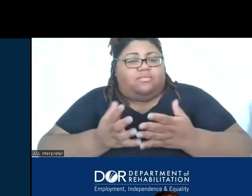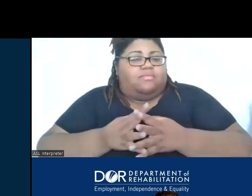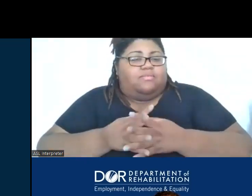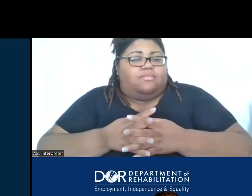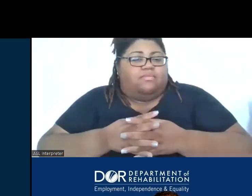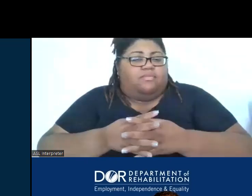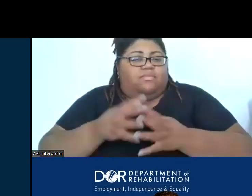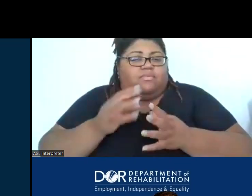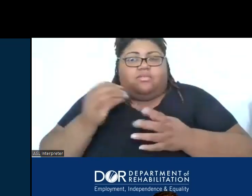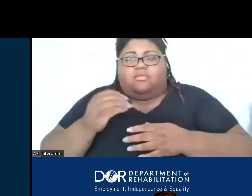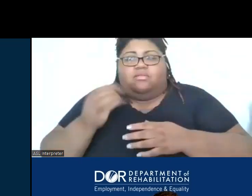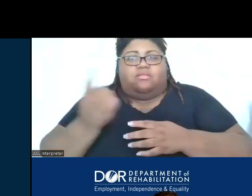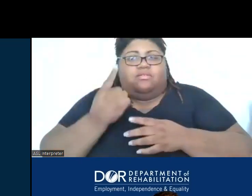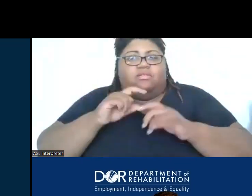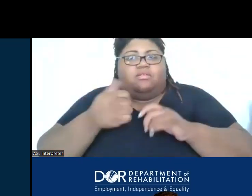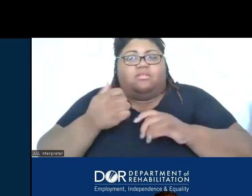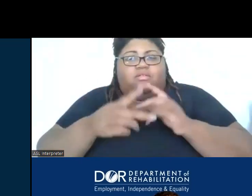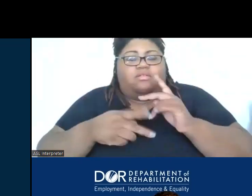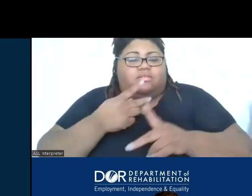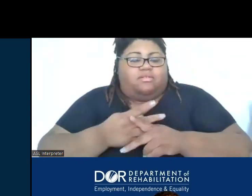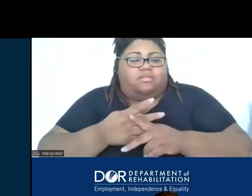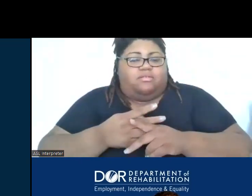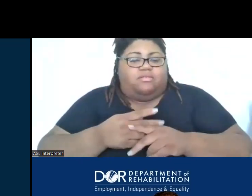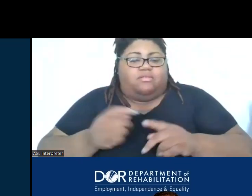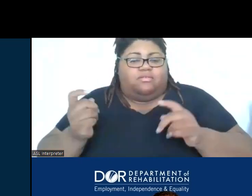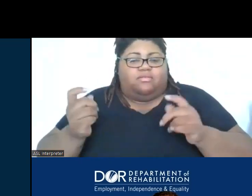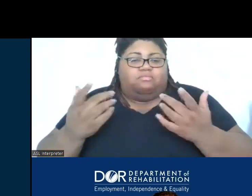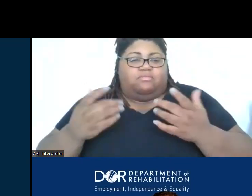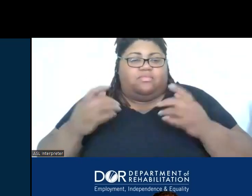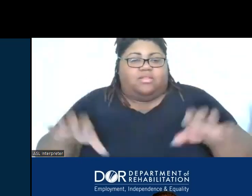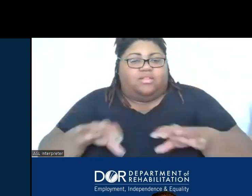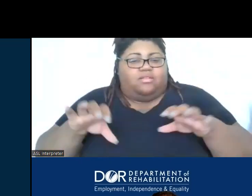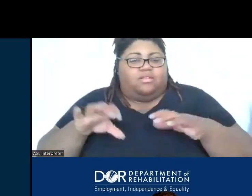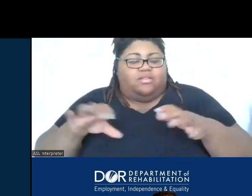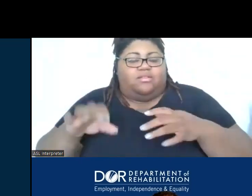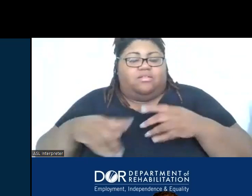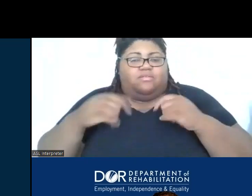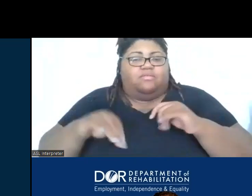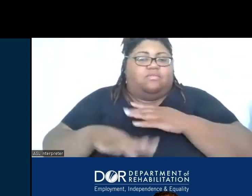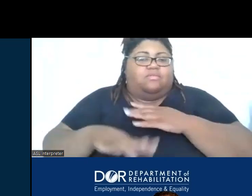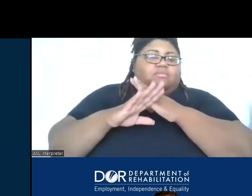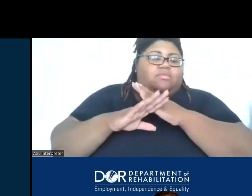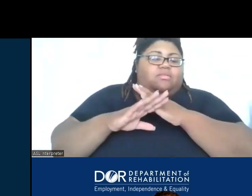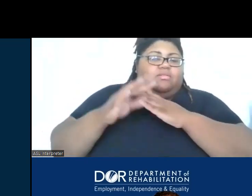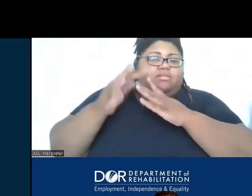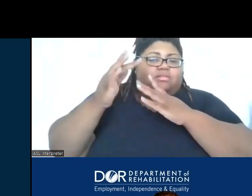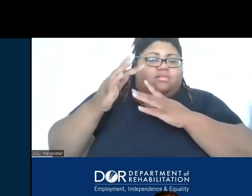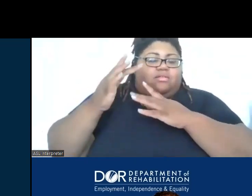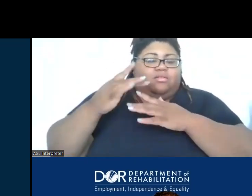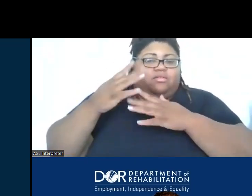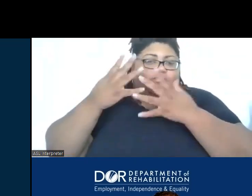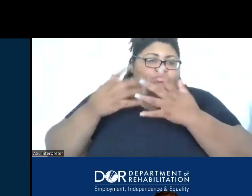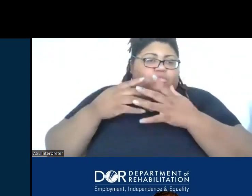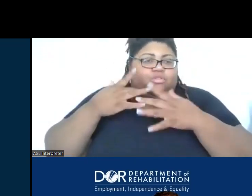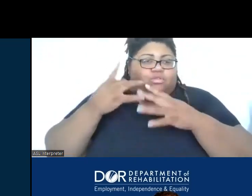other activities to combat isolation and loneliness, and assistance finding personal care. That is still an issue